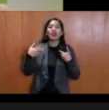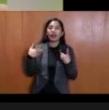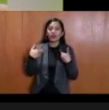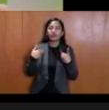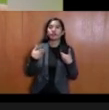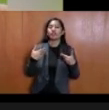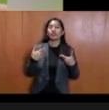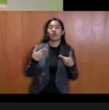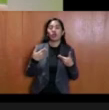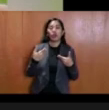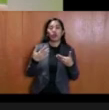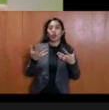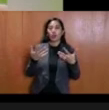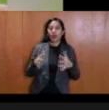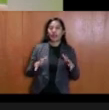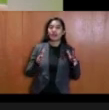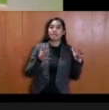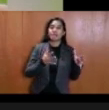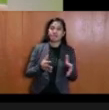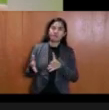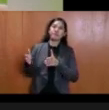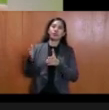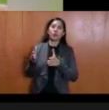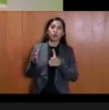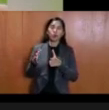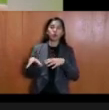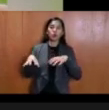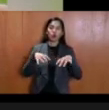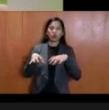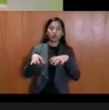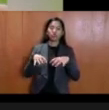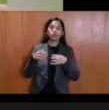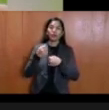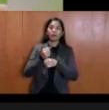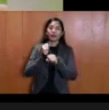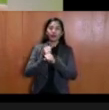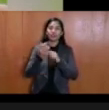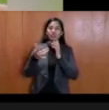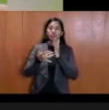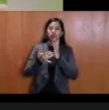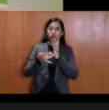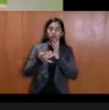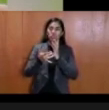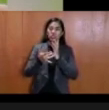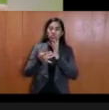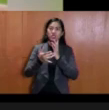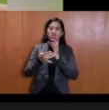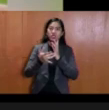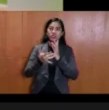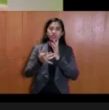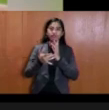to begin with in order to digitalize actually